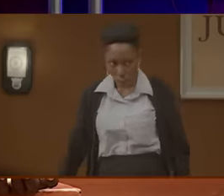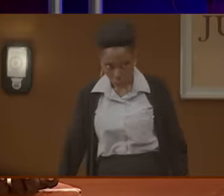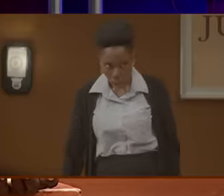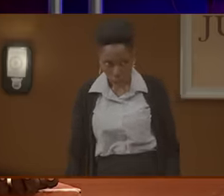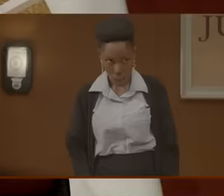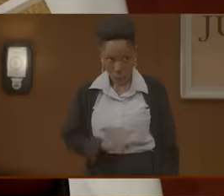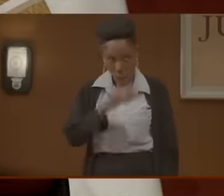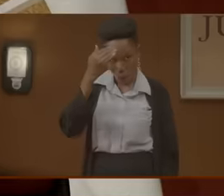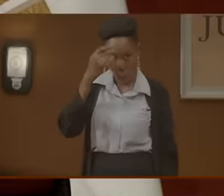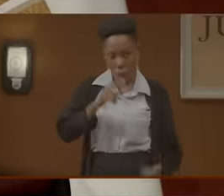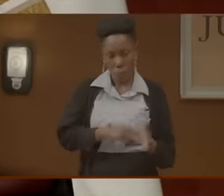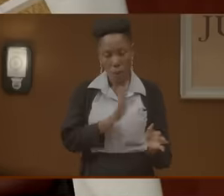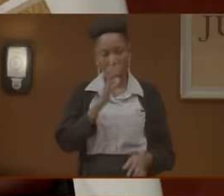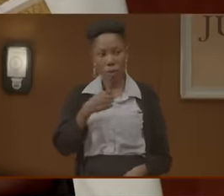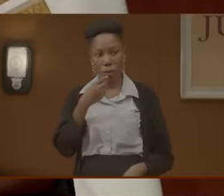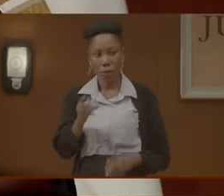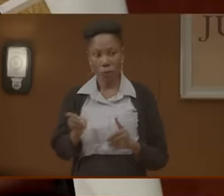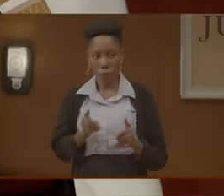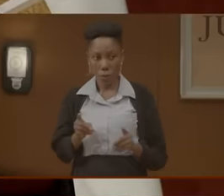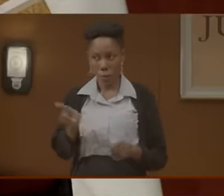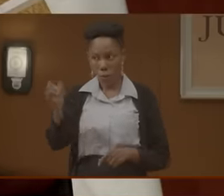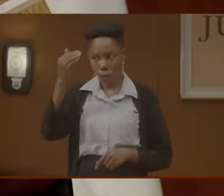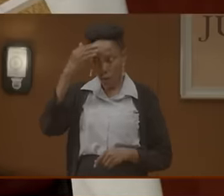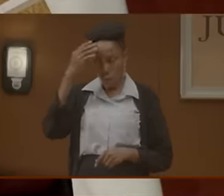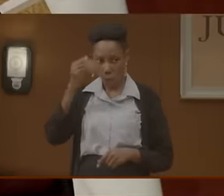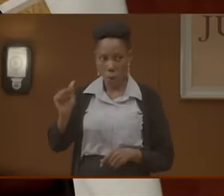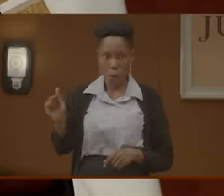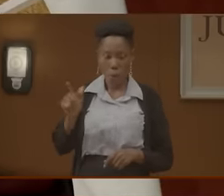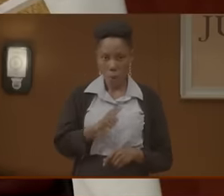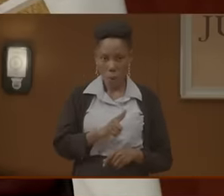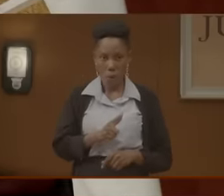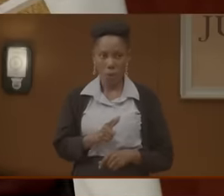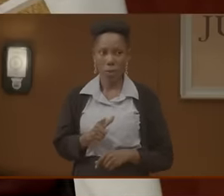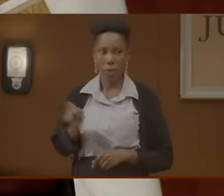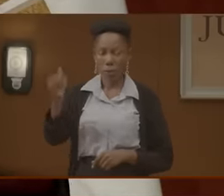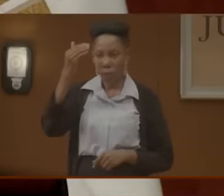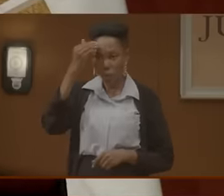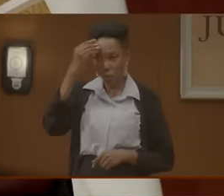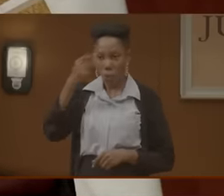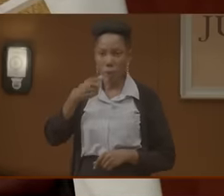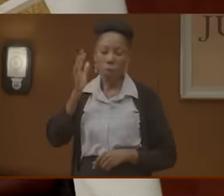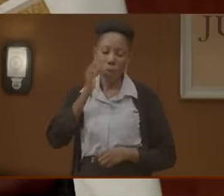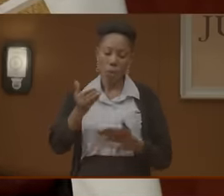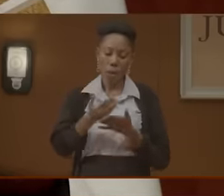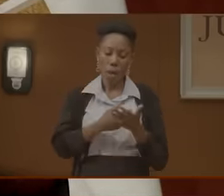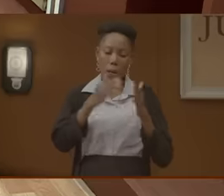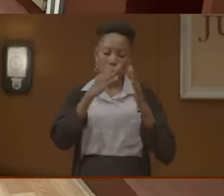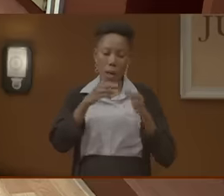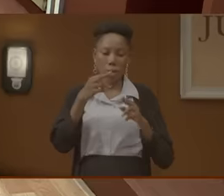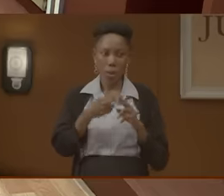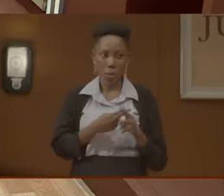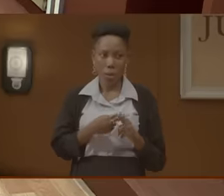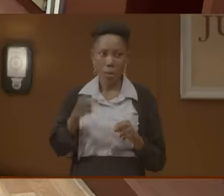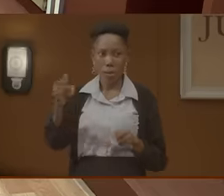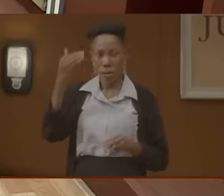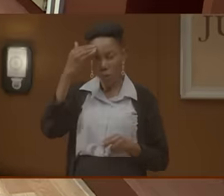You know what I want to suggest? You know all of them. Yes, ma'am. You know the person for the house rent. You are the